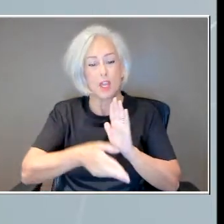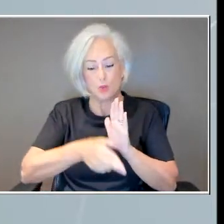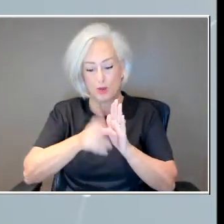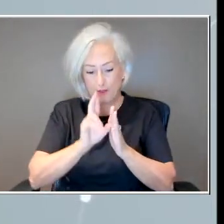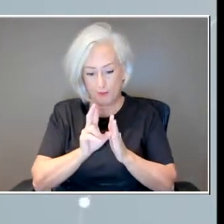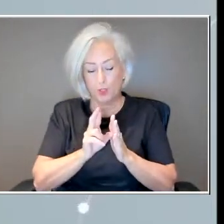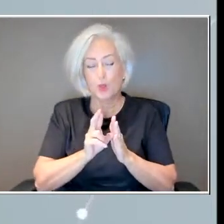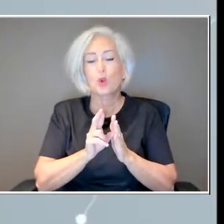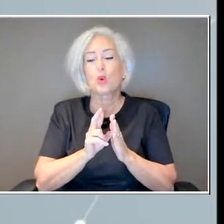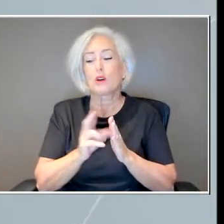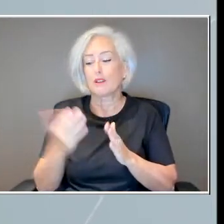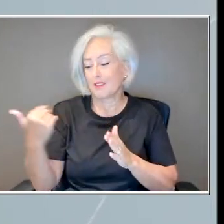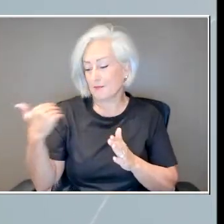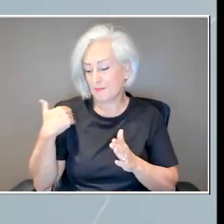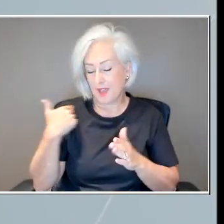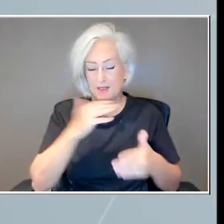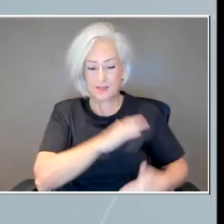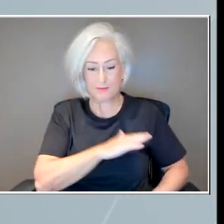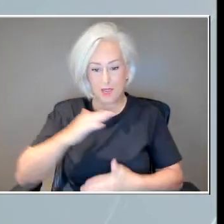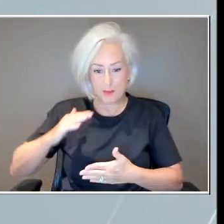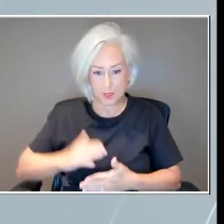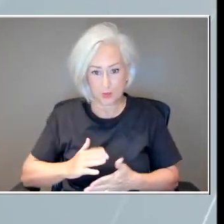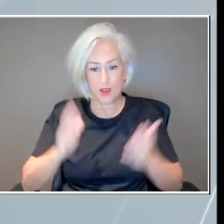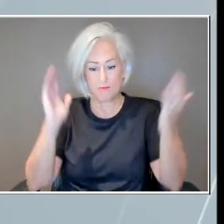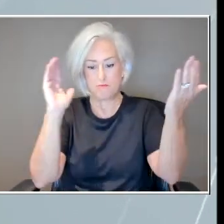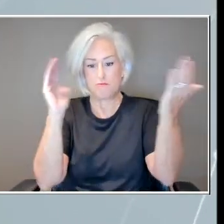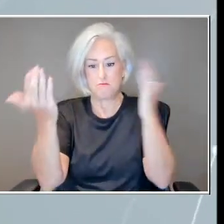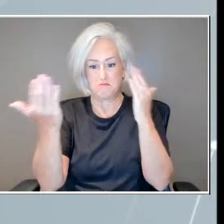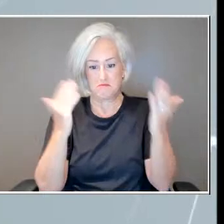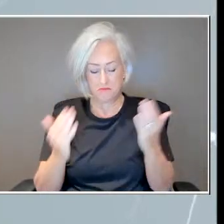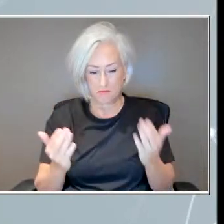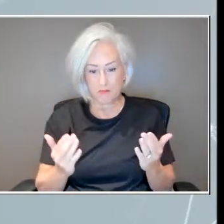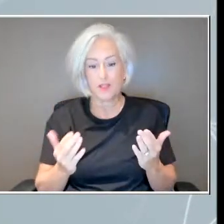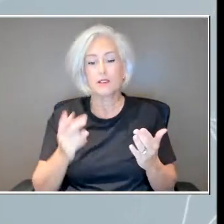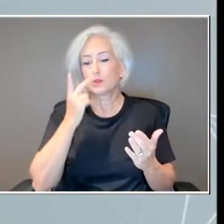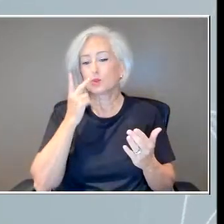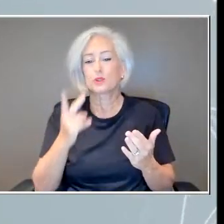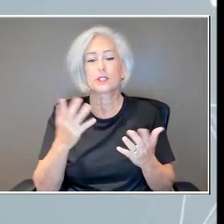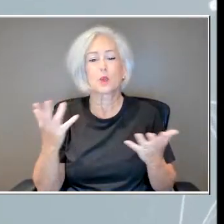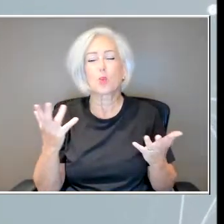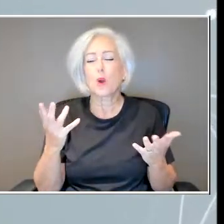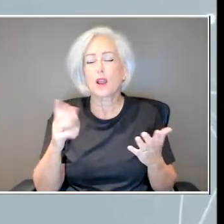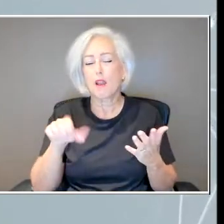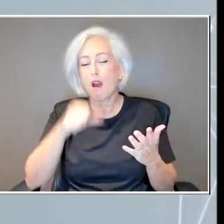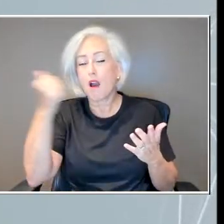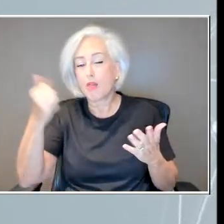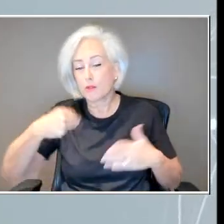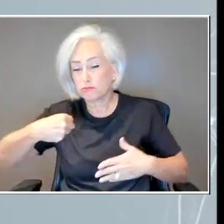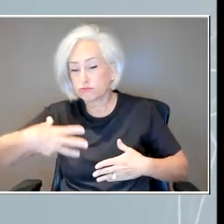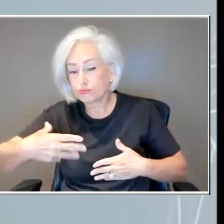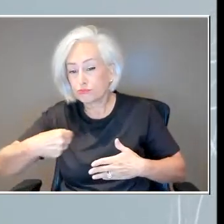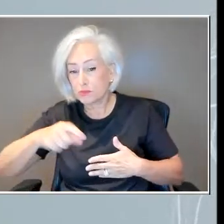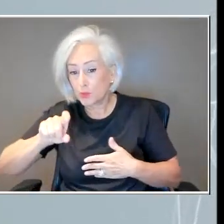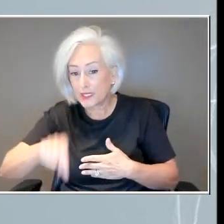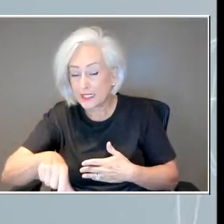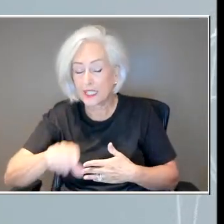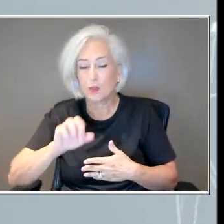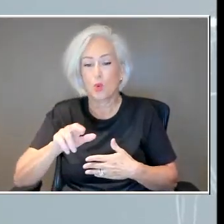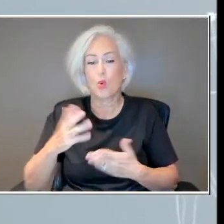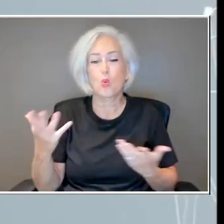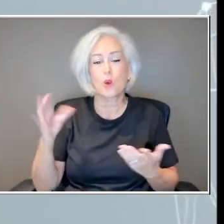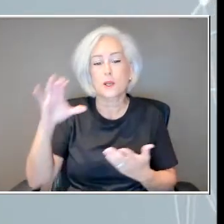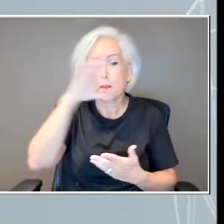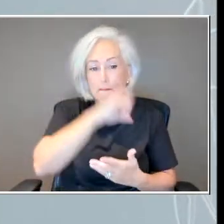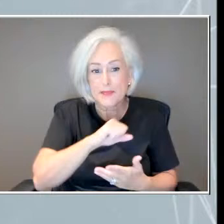and then determine what additional imaging could be helpful or might be missing. And we were able to see this area in her